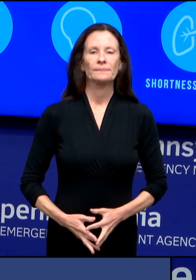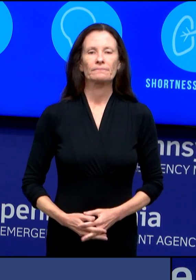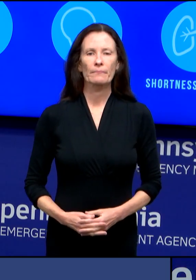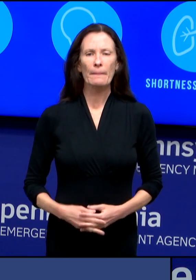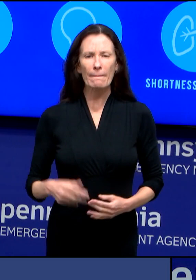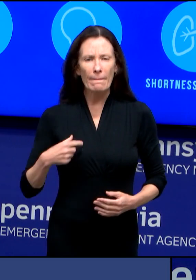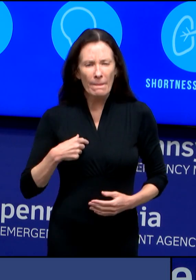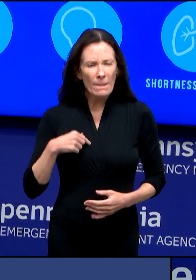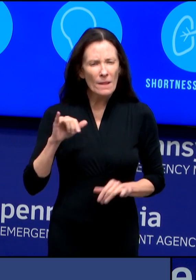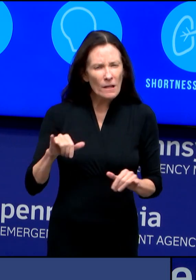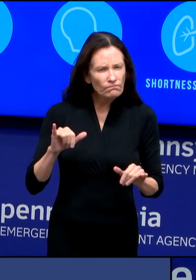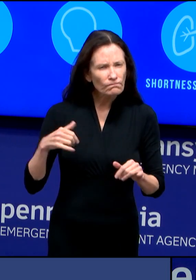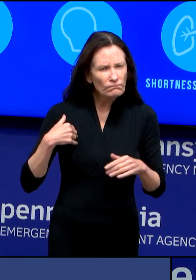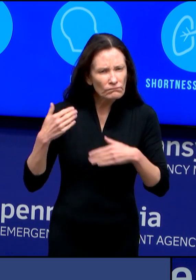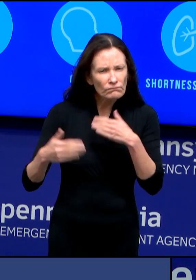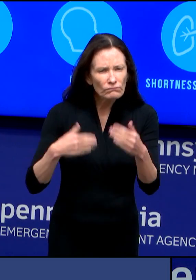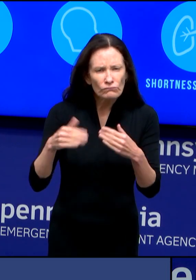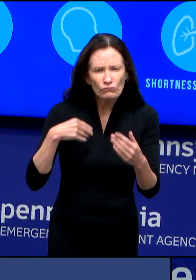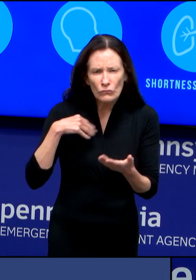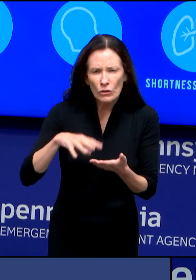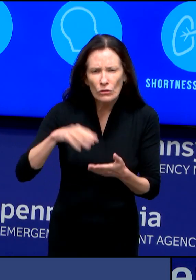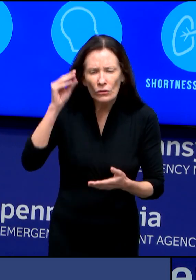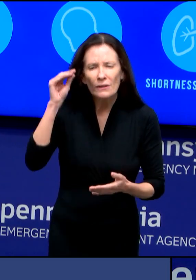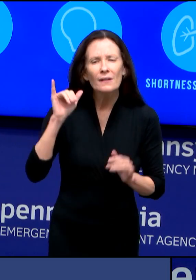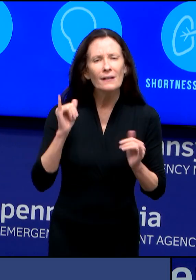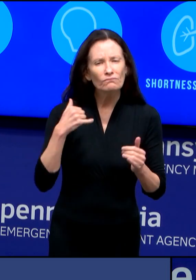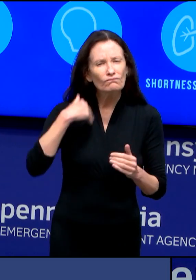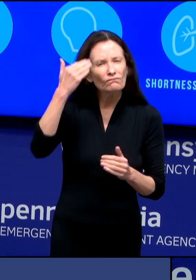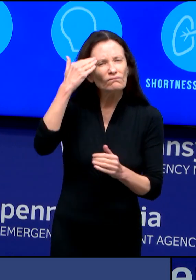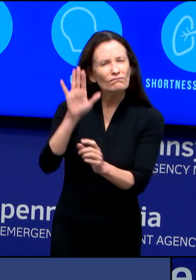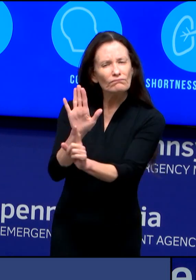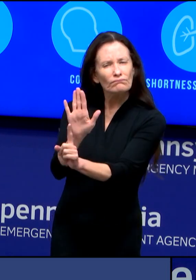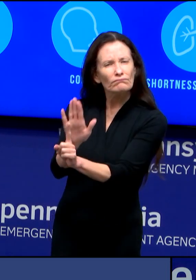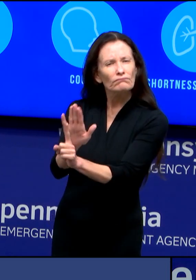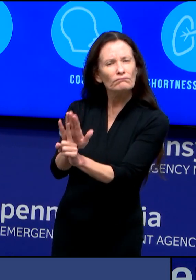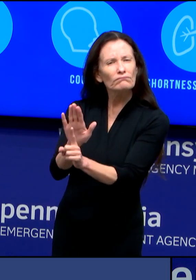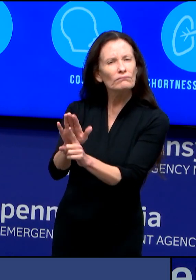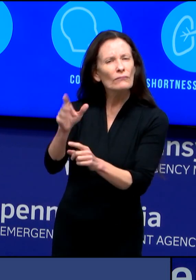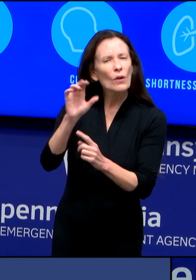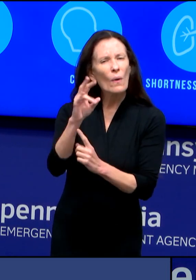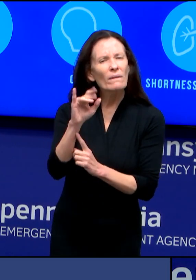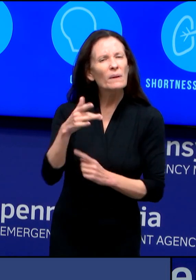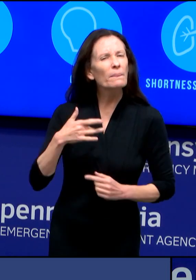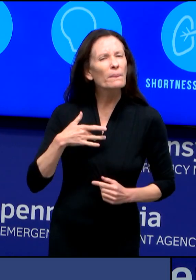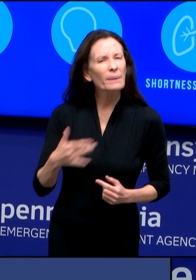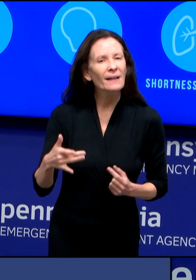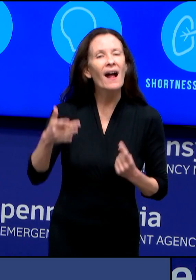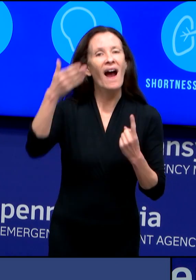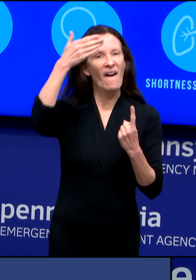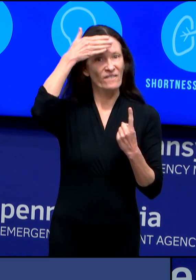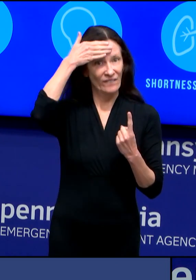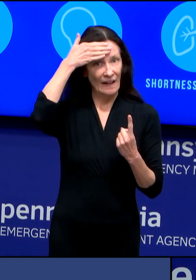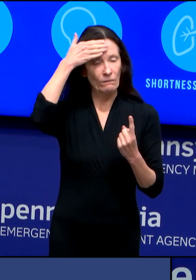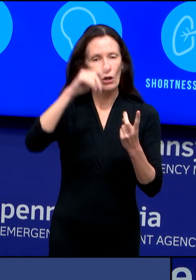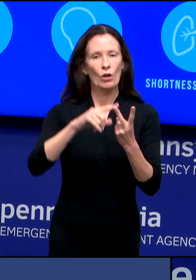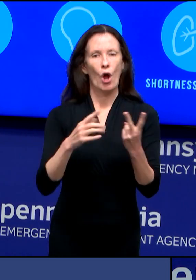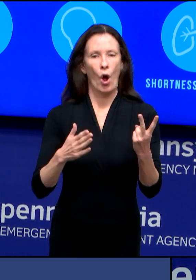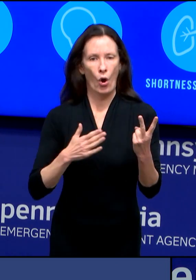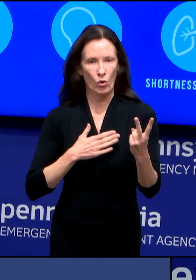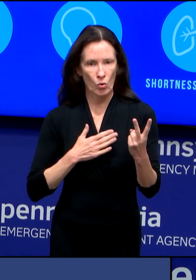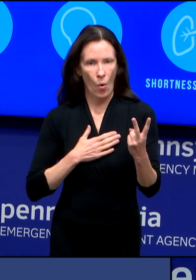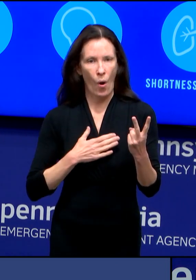In addition to cough, fever, and shortness of breath, studies have shown that